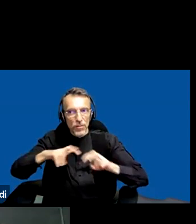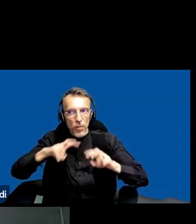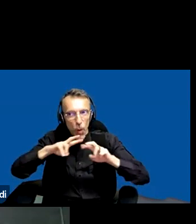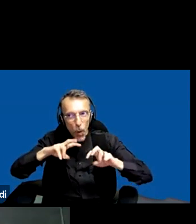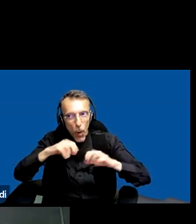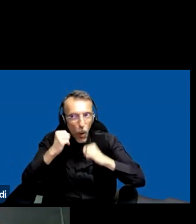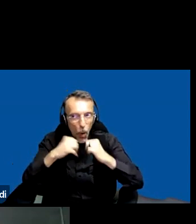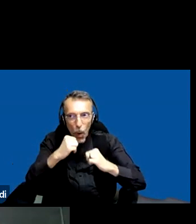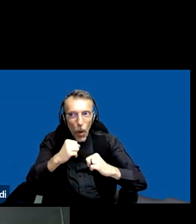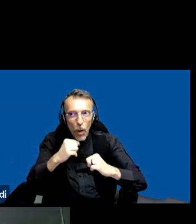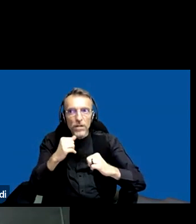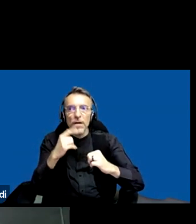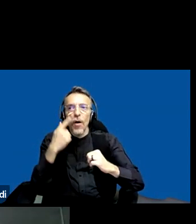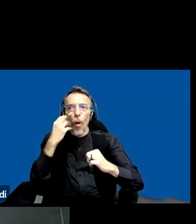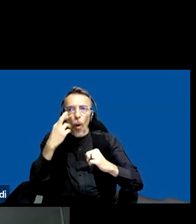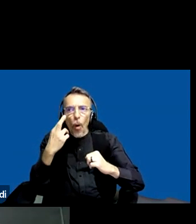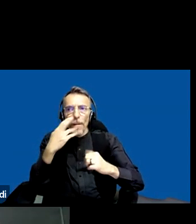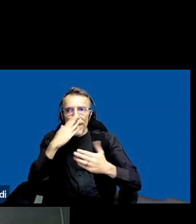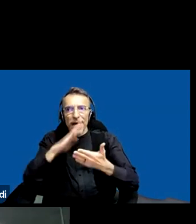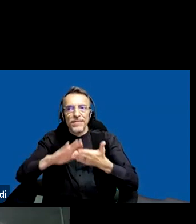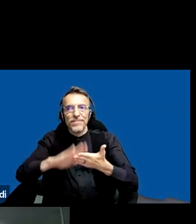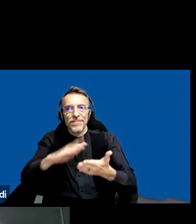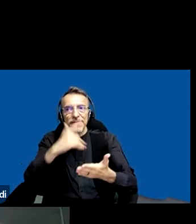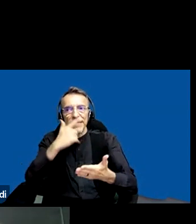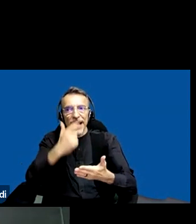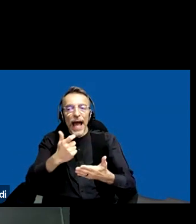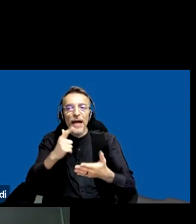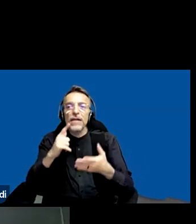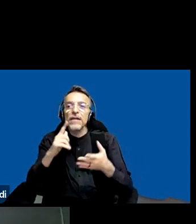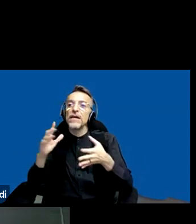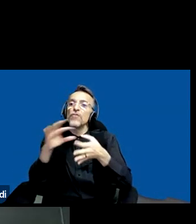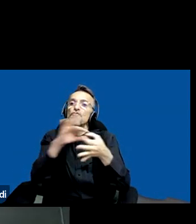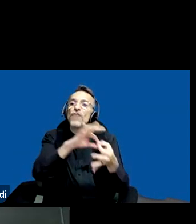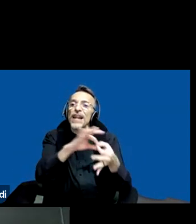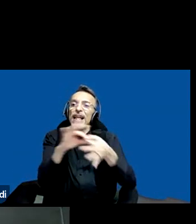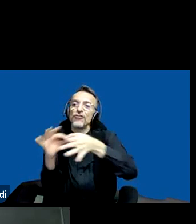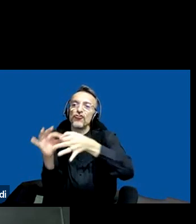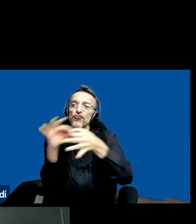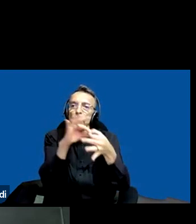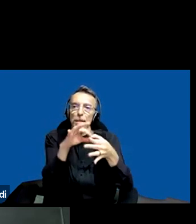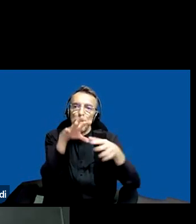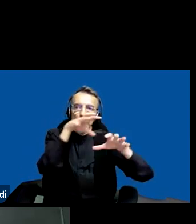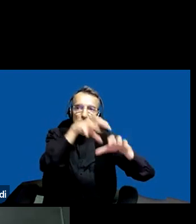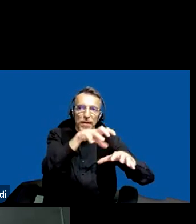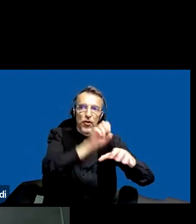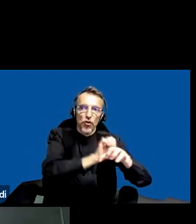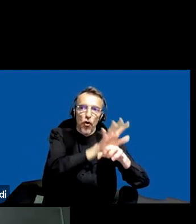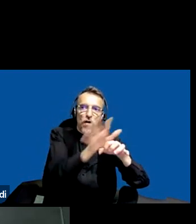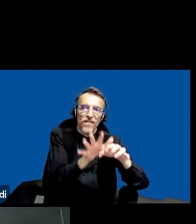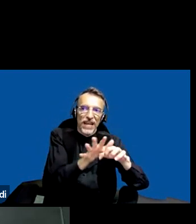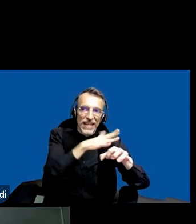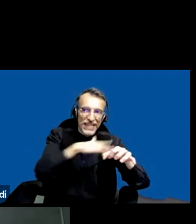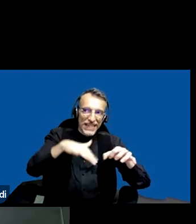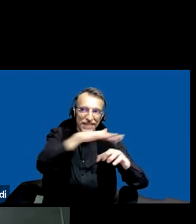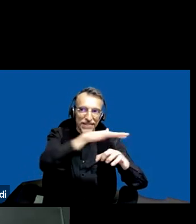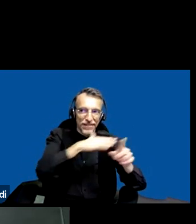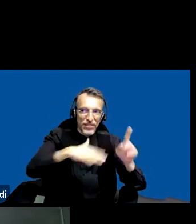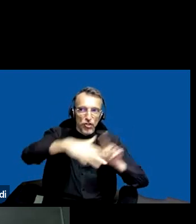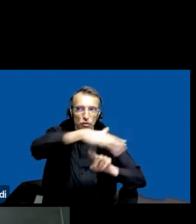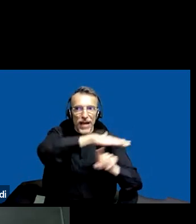can address, is the relationship between the COVID situation and the